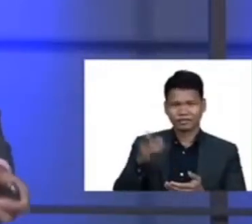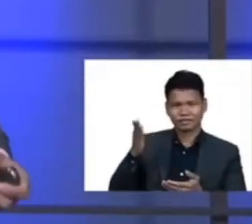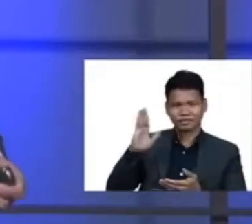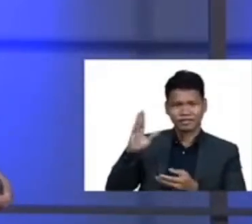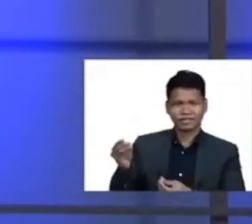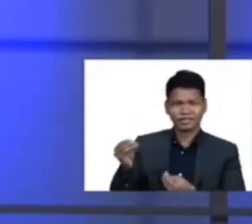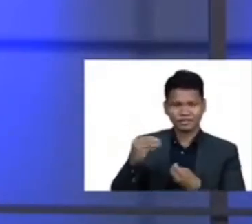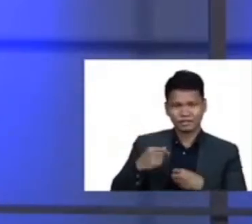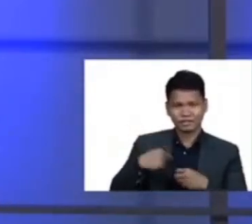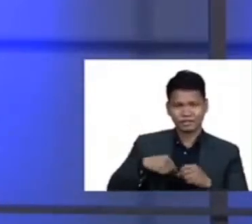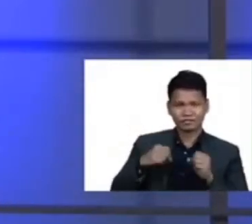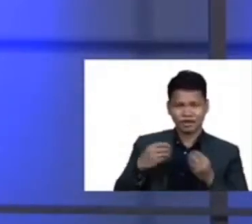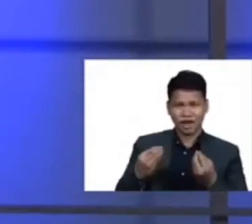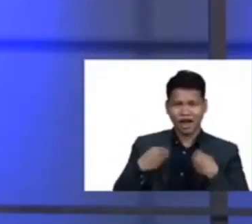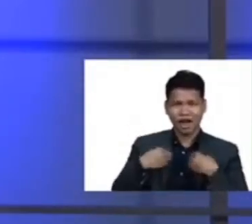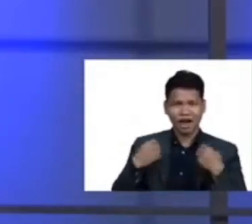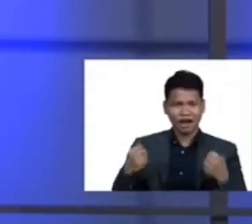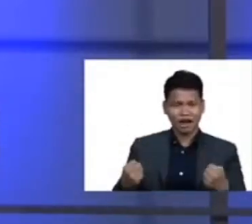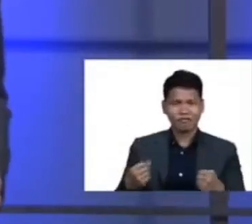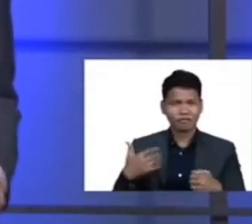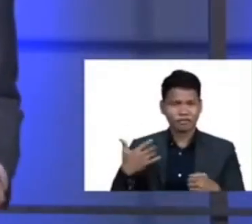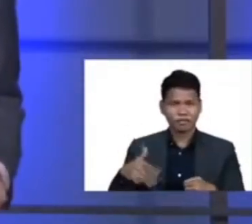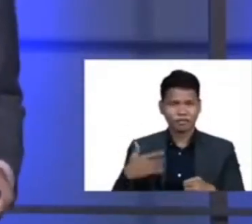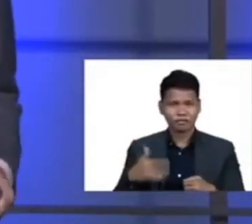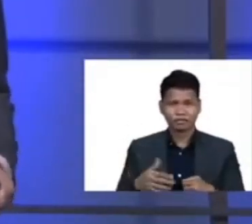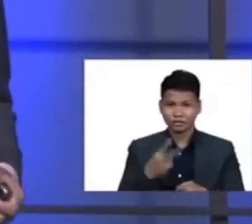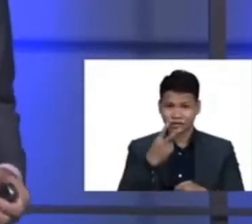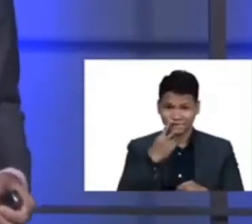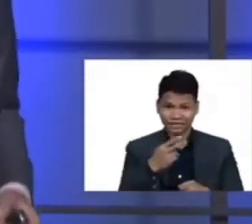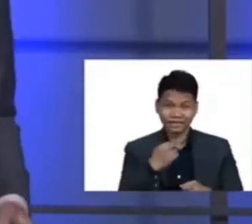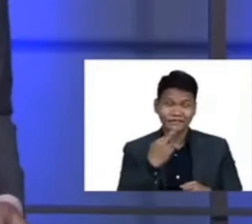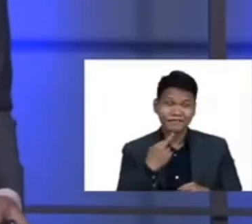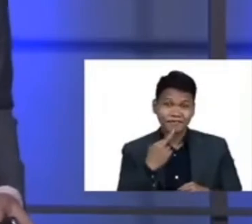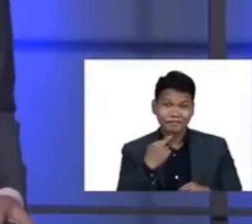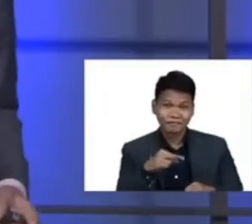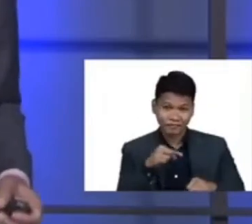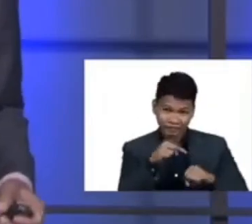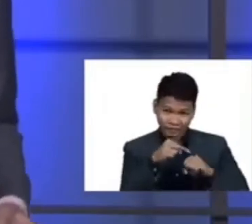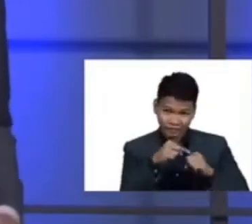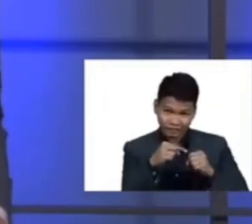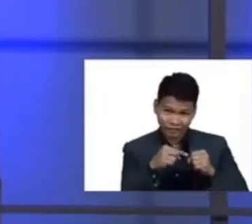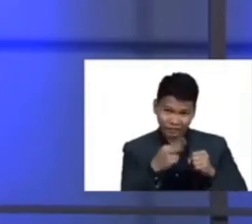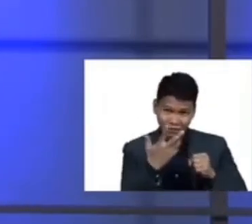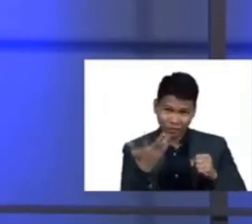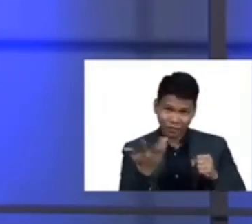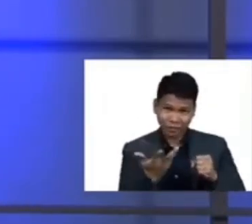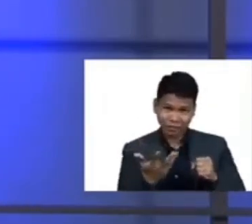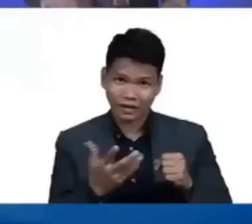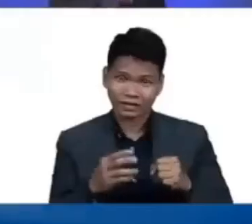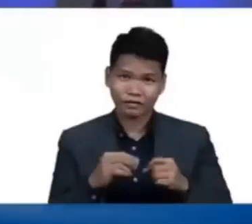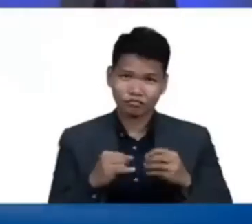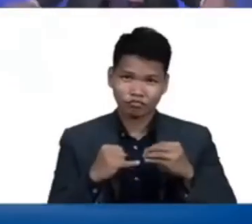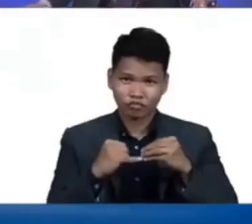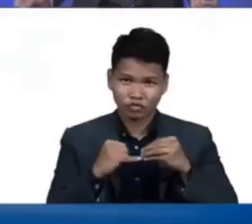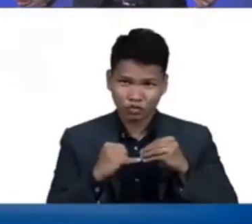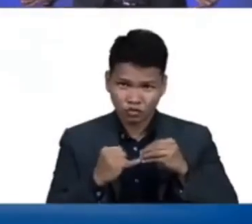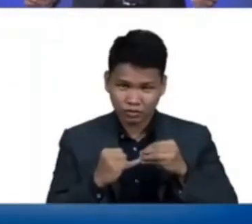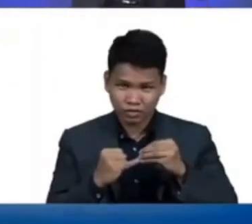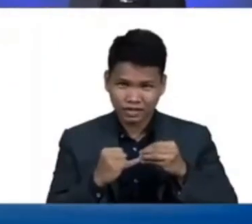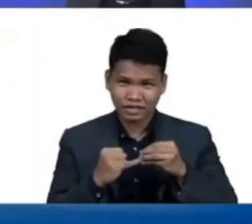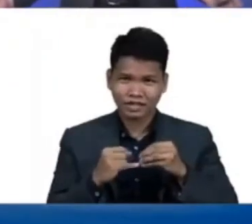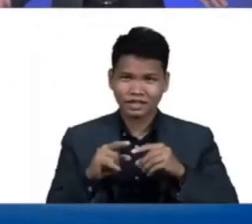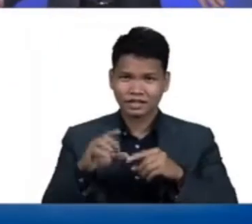mga mga kaibigan. The red is pigment. Yung pungkulay that are found in fruits such as strawberries,